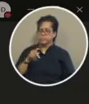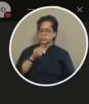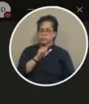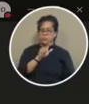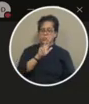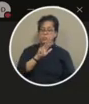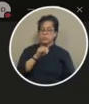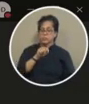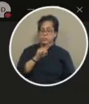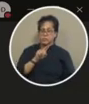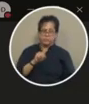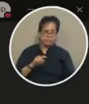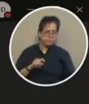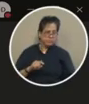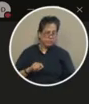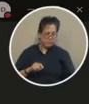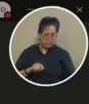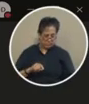23.1.